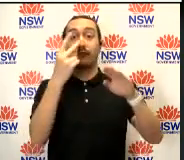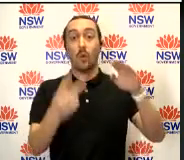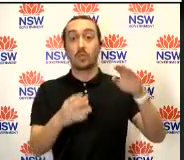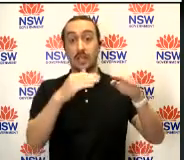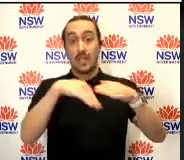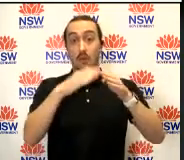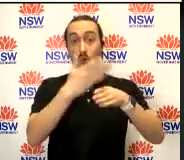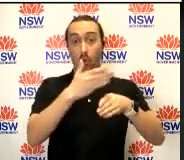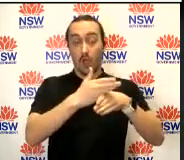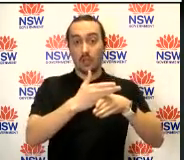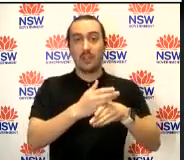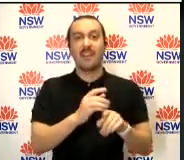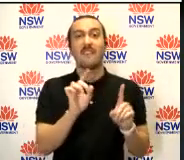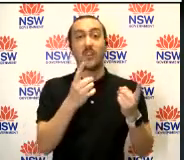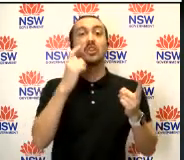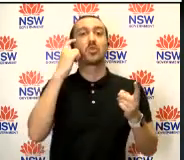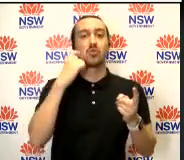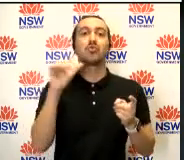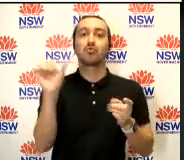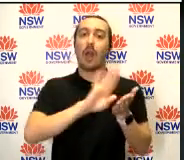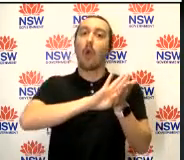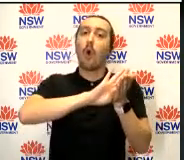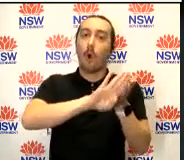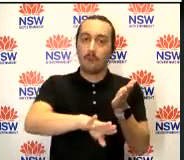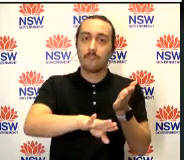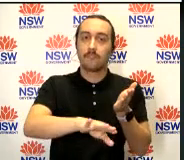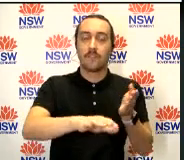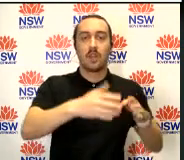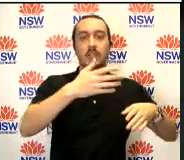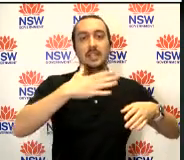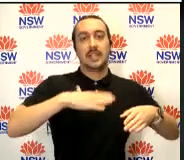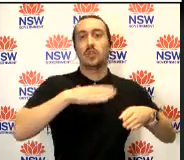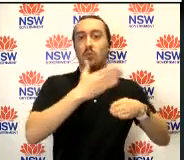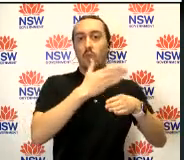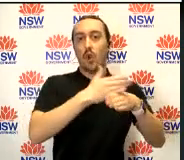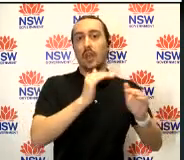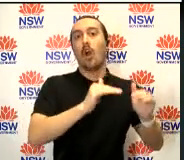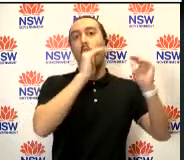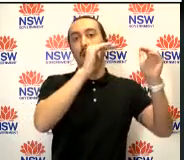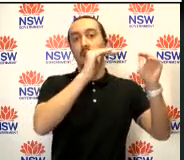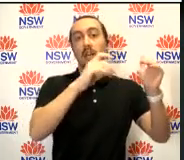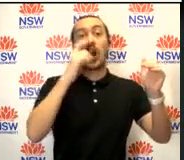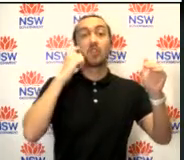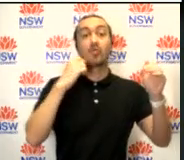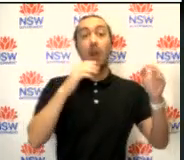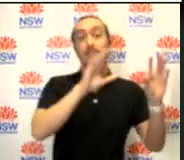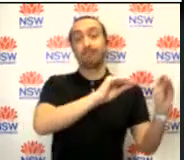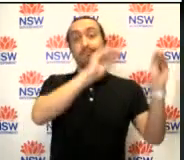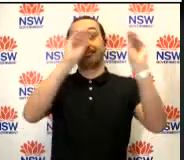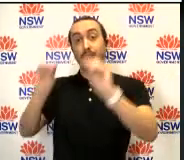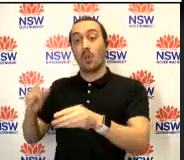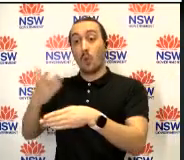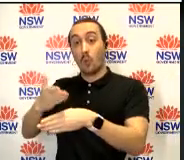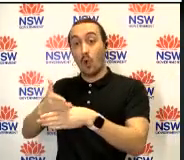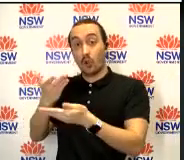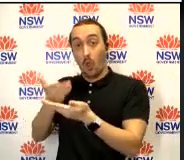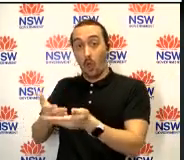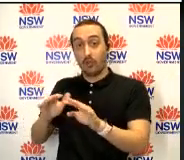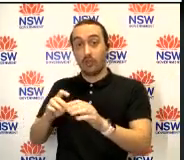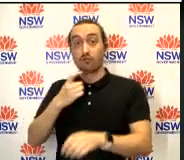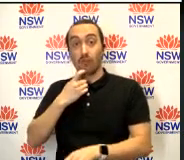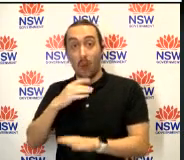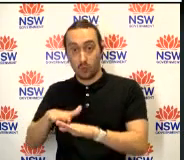height is the most effective way of protecting workers from the risk of falls. This can be done by either working on the ground